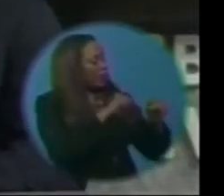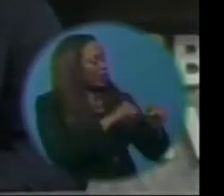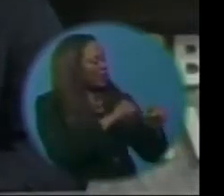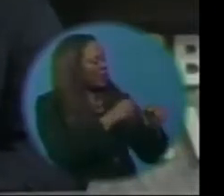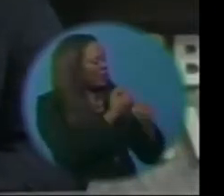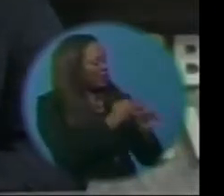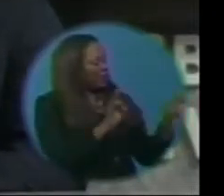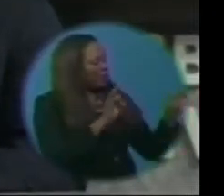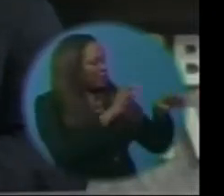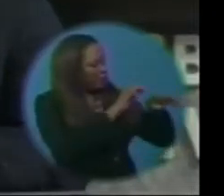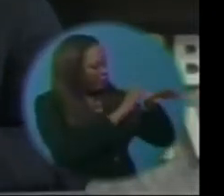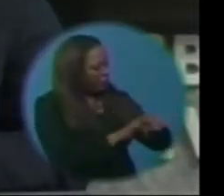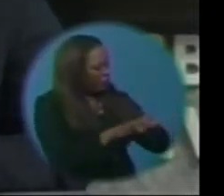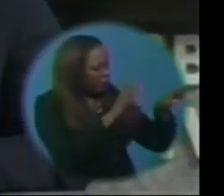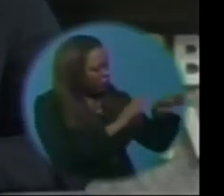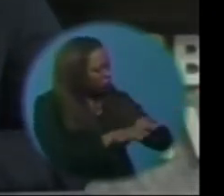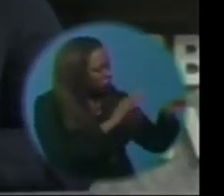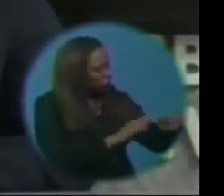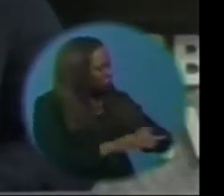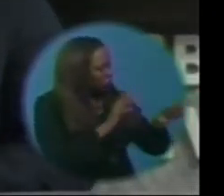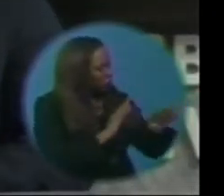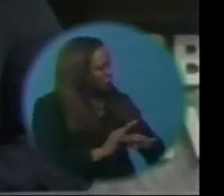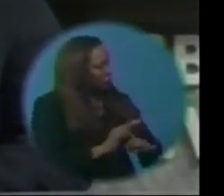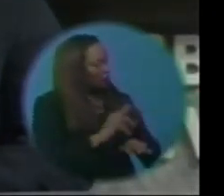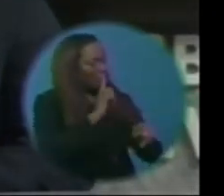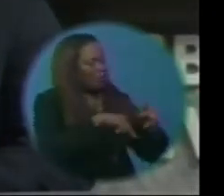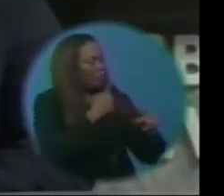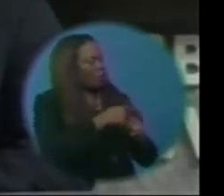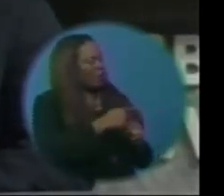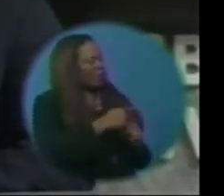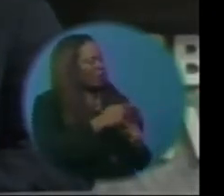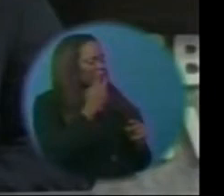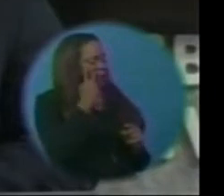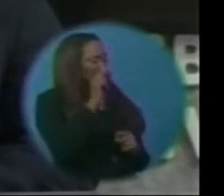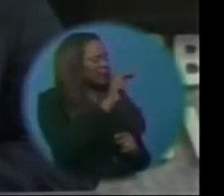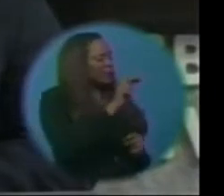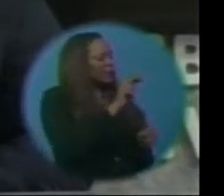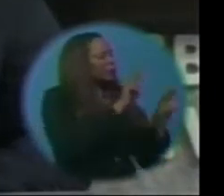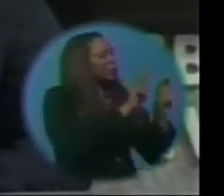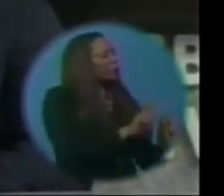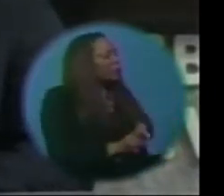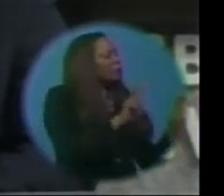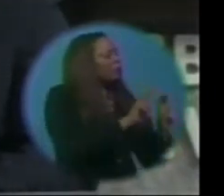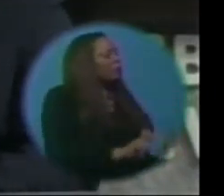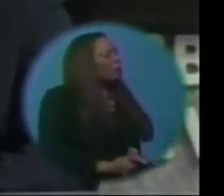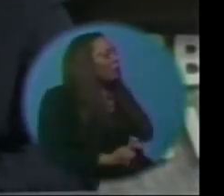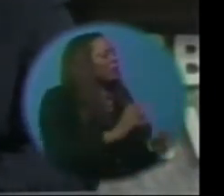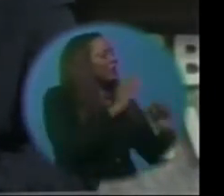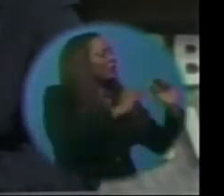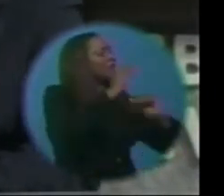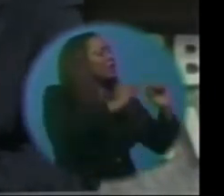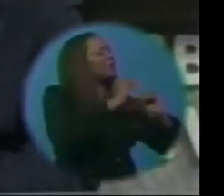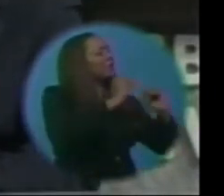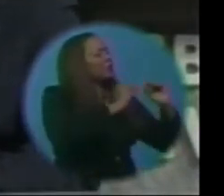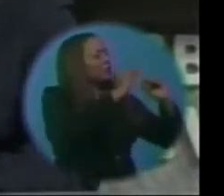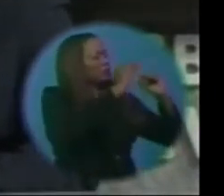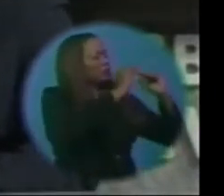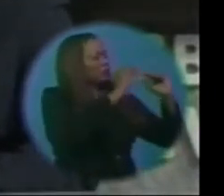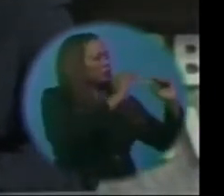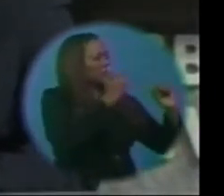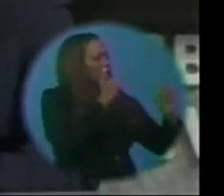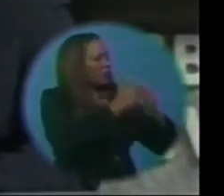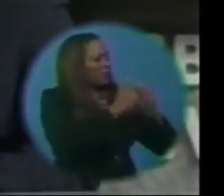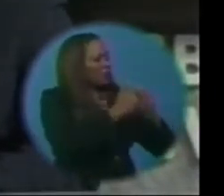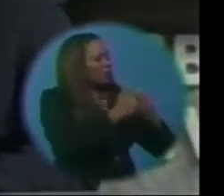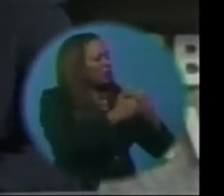the potable water side and the levels have dropped, and we know that some of the lines are clear, we'll be able to go into the sewage line with the CCTV